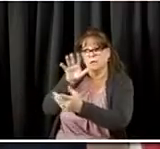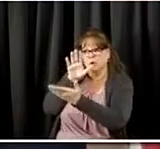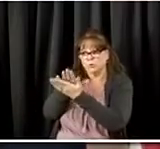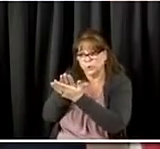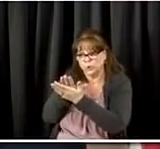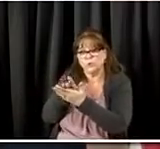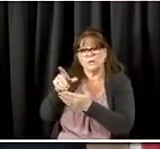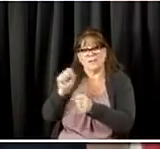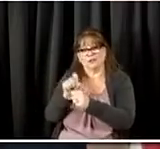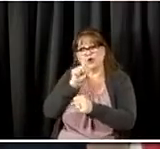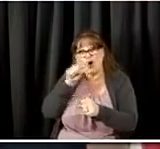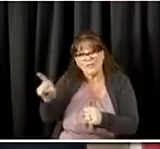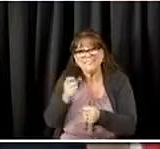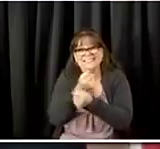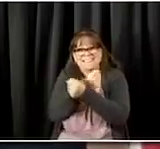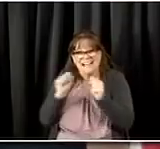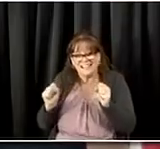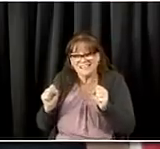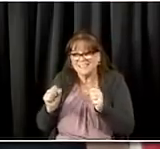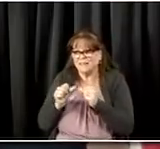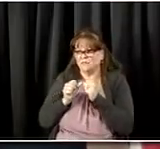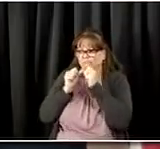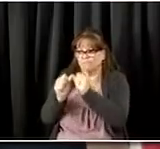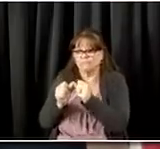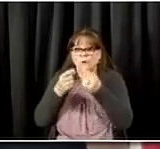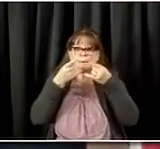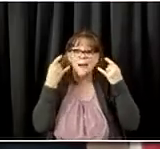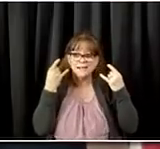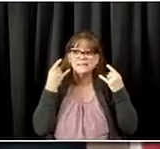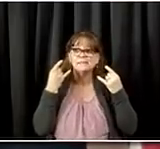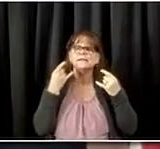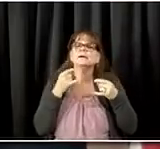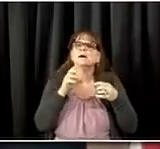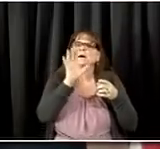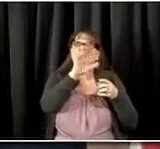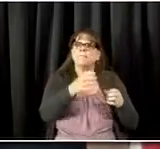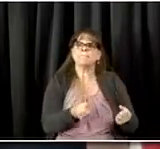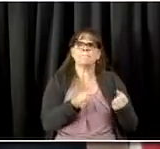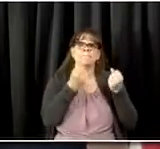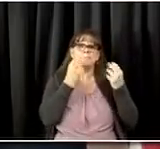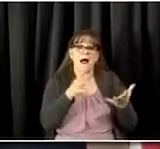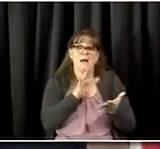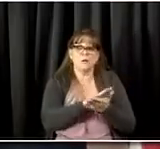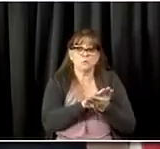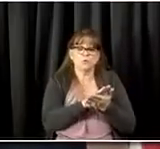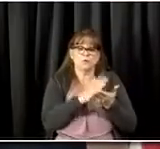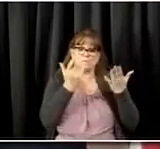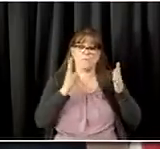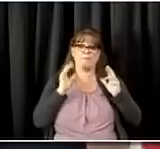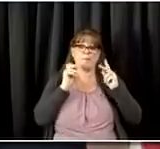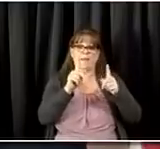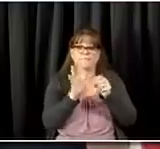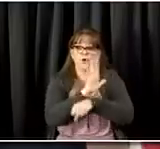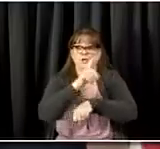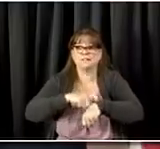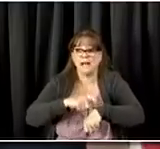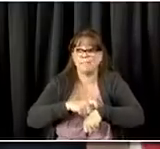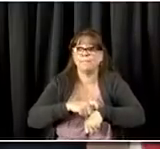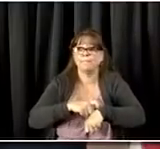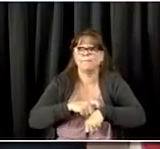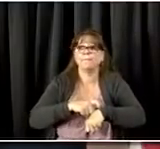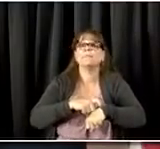masks. Many schools have been back full-time the whole year. In fact, the majority of school districts, but not the majority of students. Those are many of our